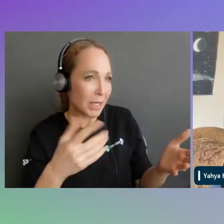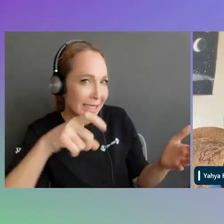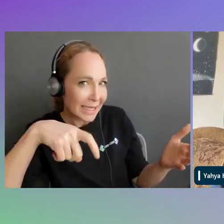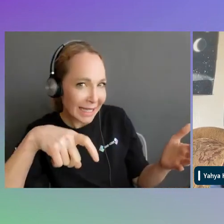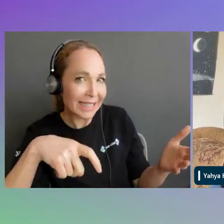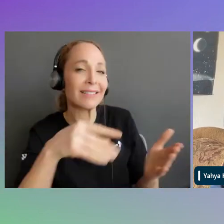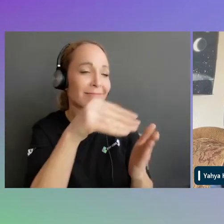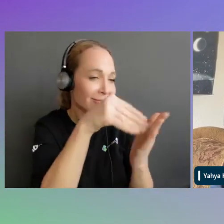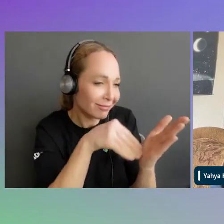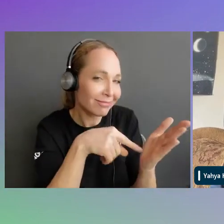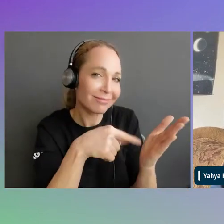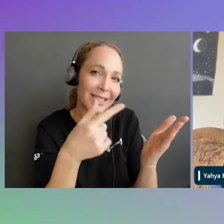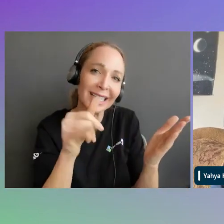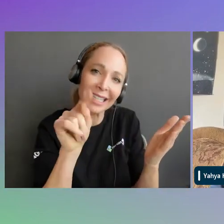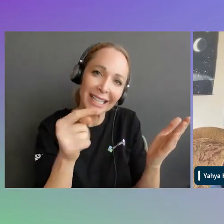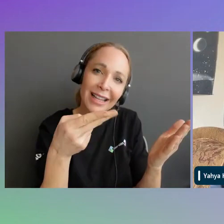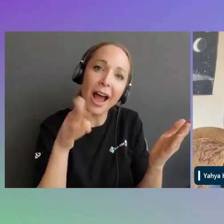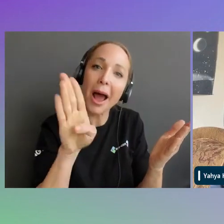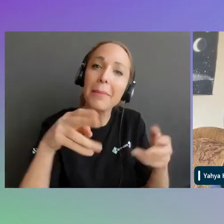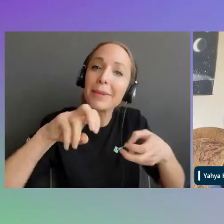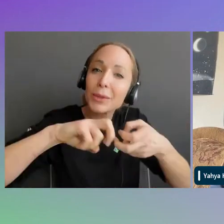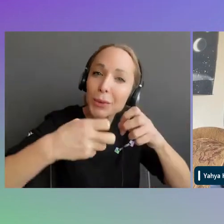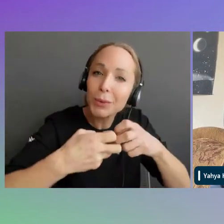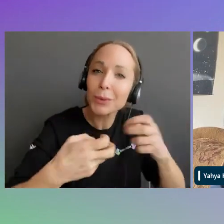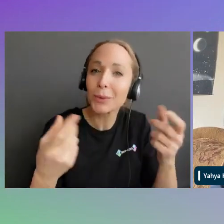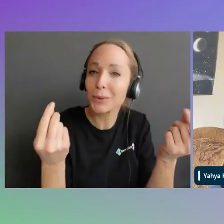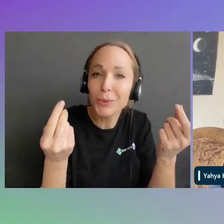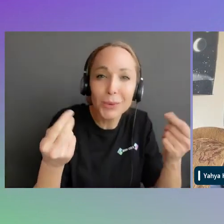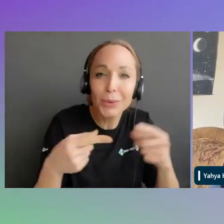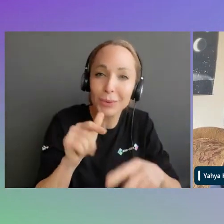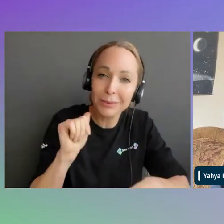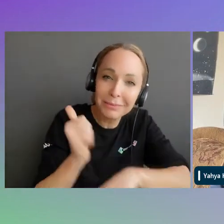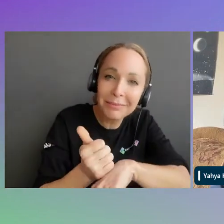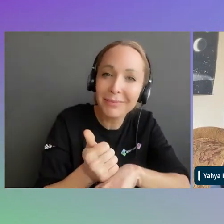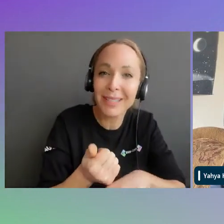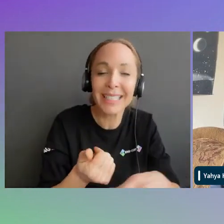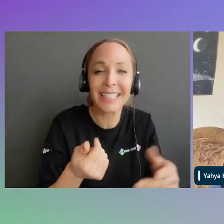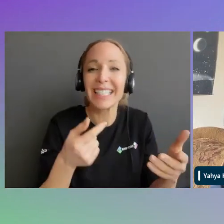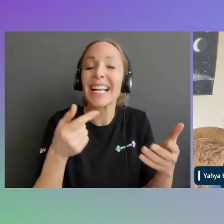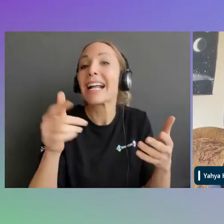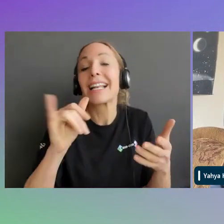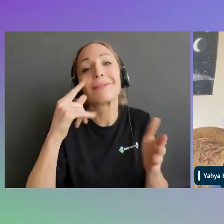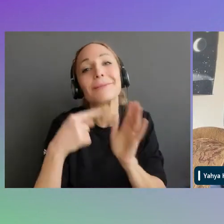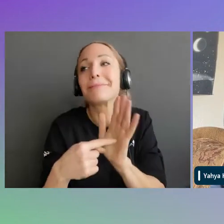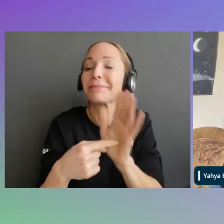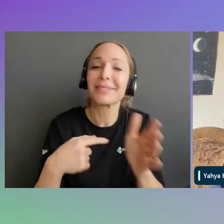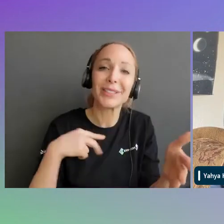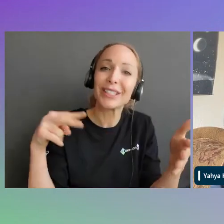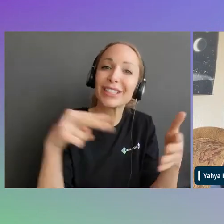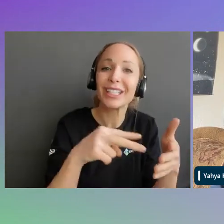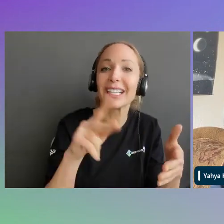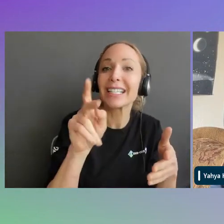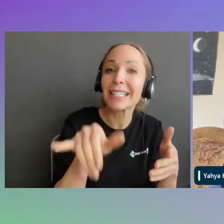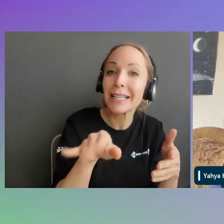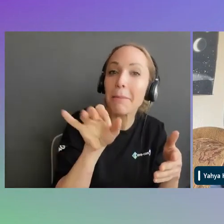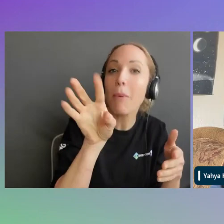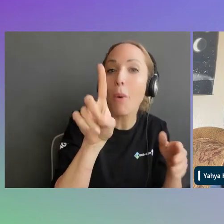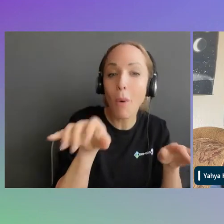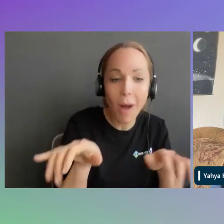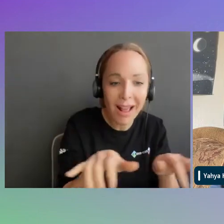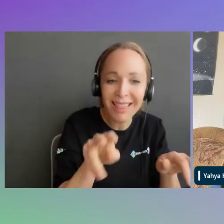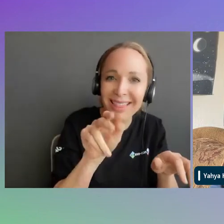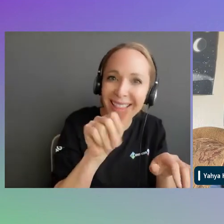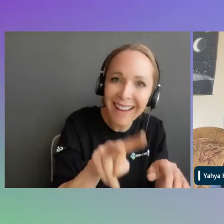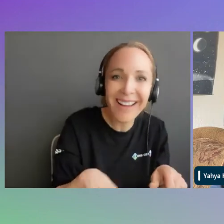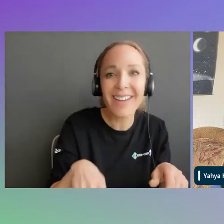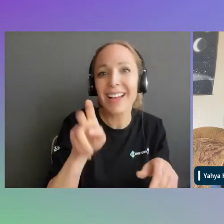done to implement it and implement it accessibly. So we'll look at keyboard navigation, screen reader support, colors,